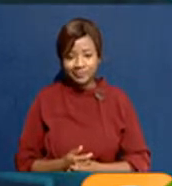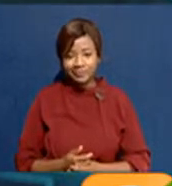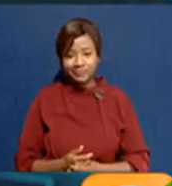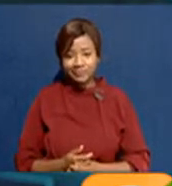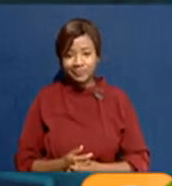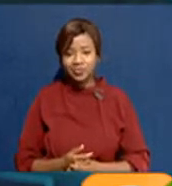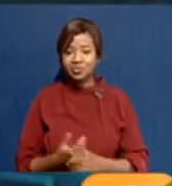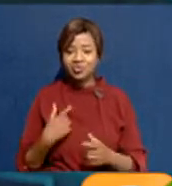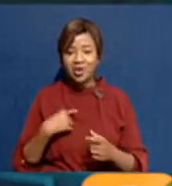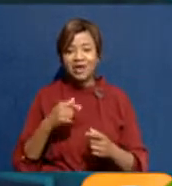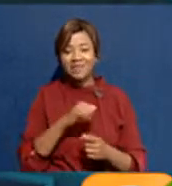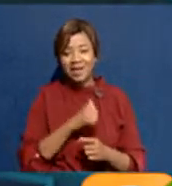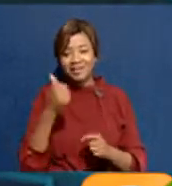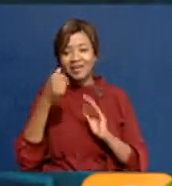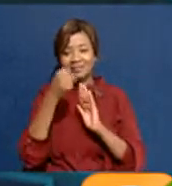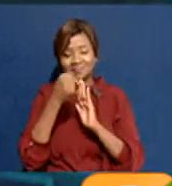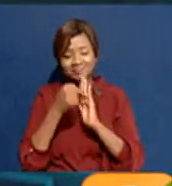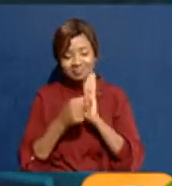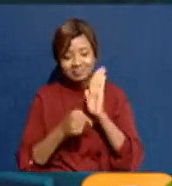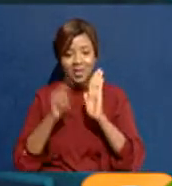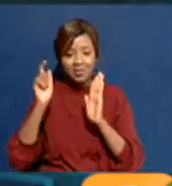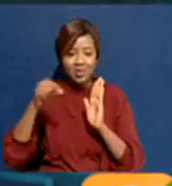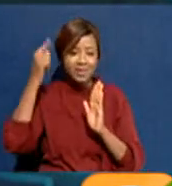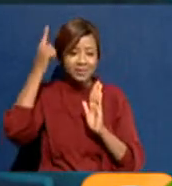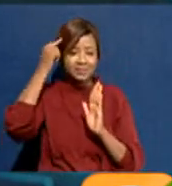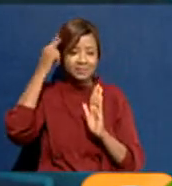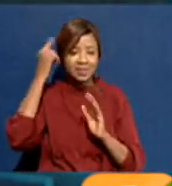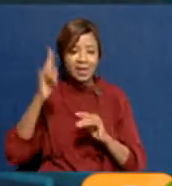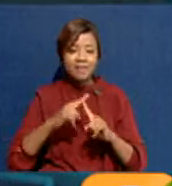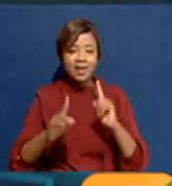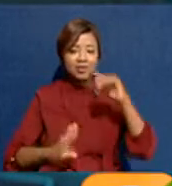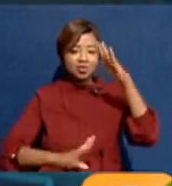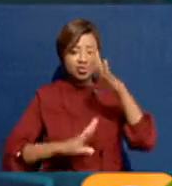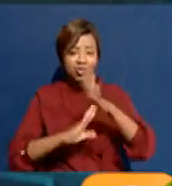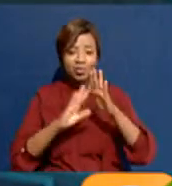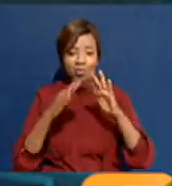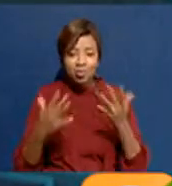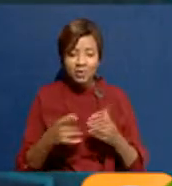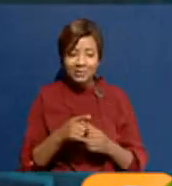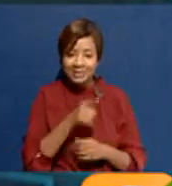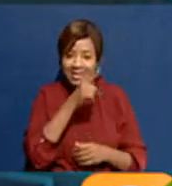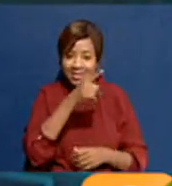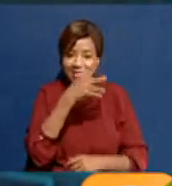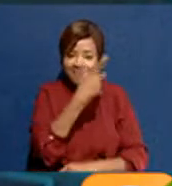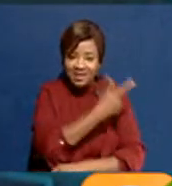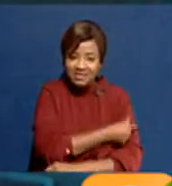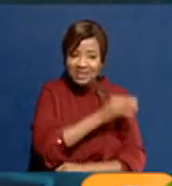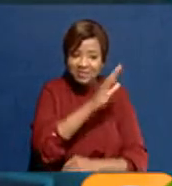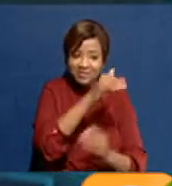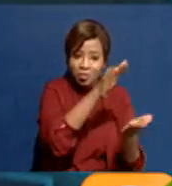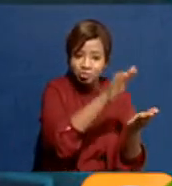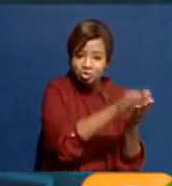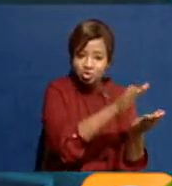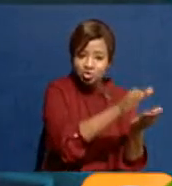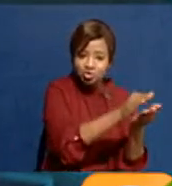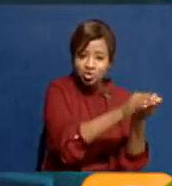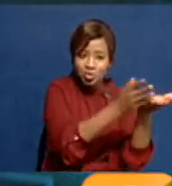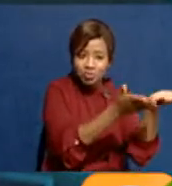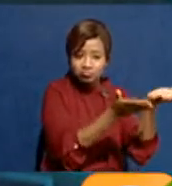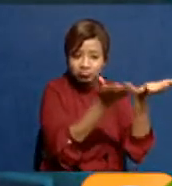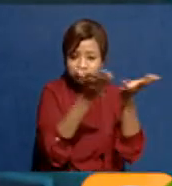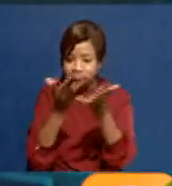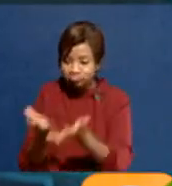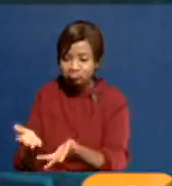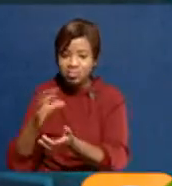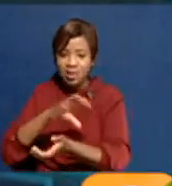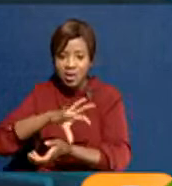are various bottlenecks. And the biggest one is, how does the vaccine get from the store to the